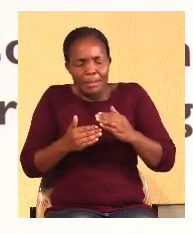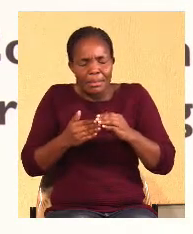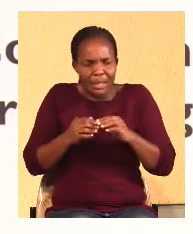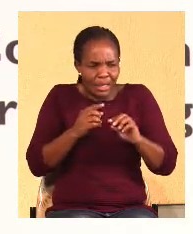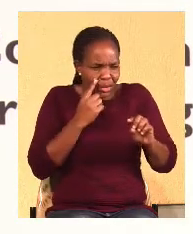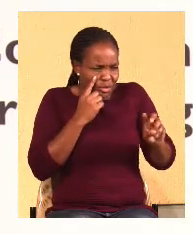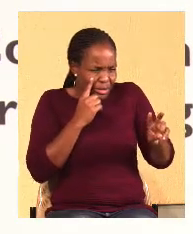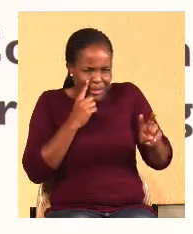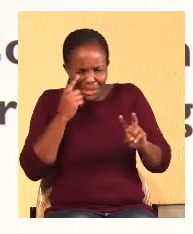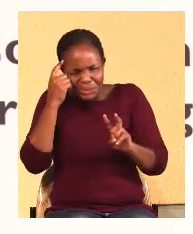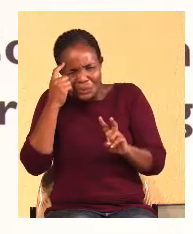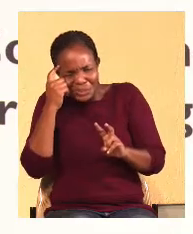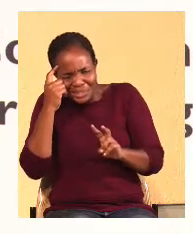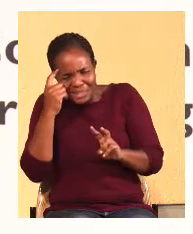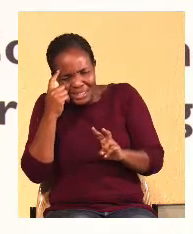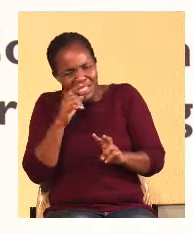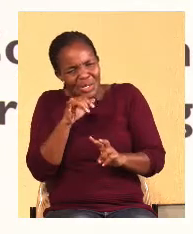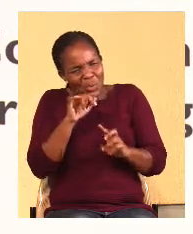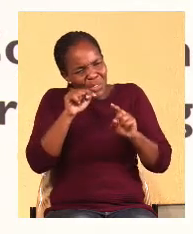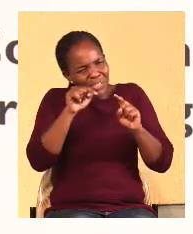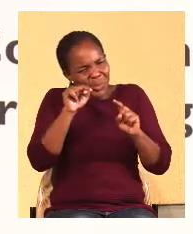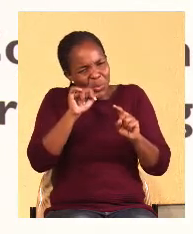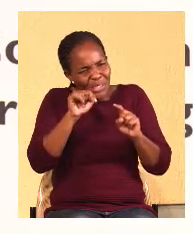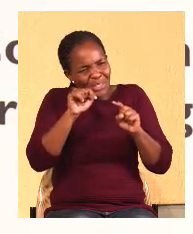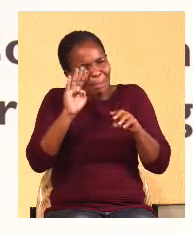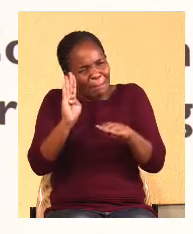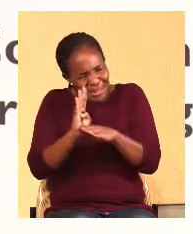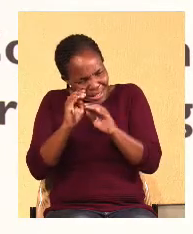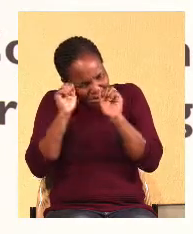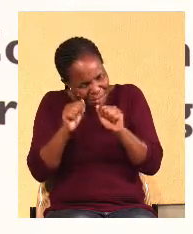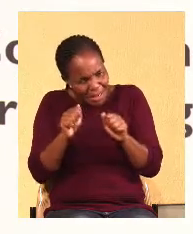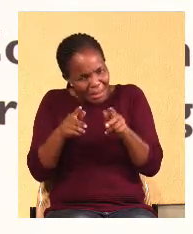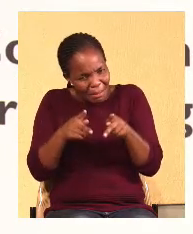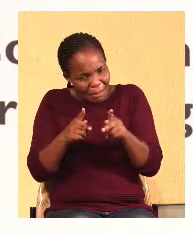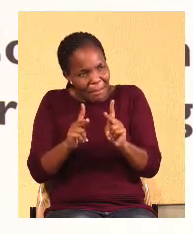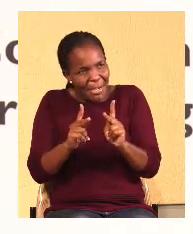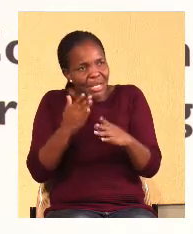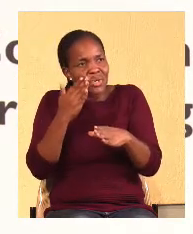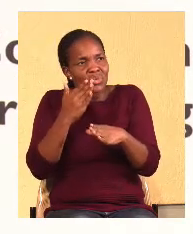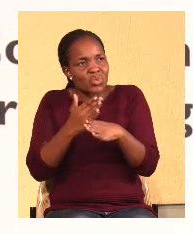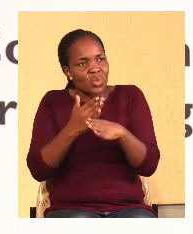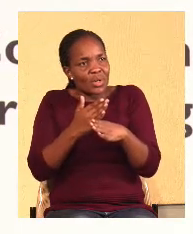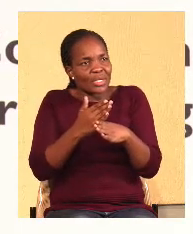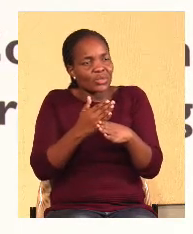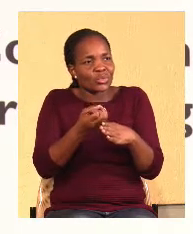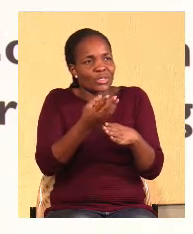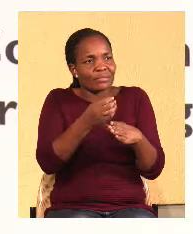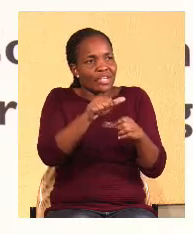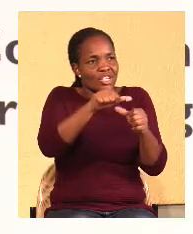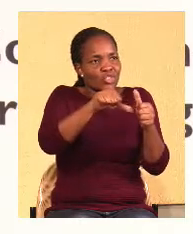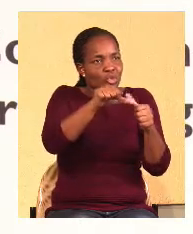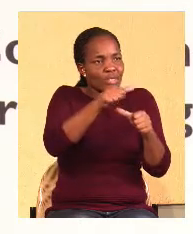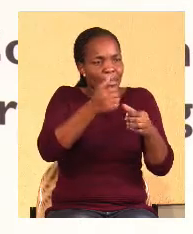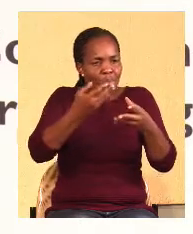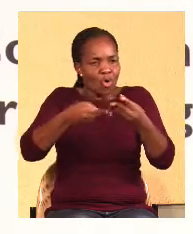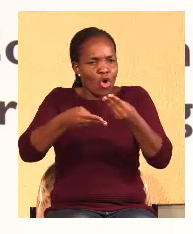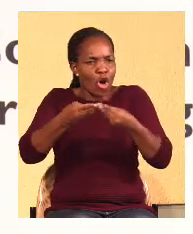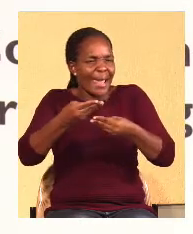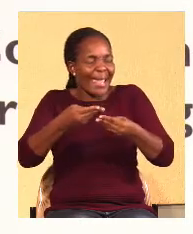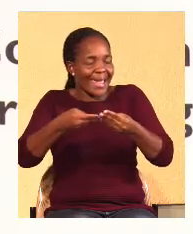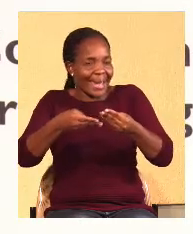can do to open up the social and economic space in the country, but